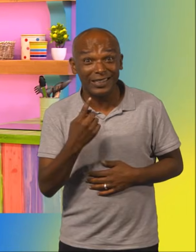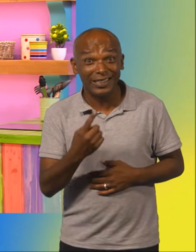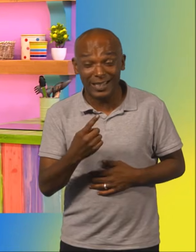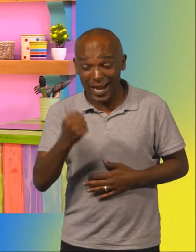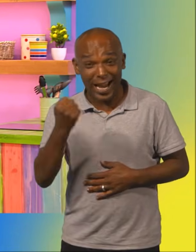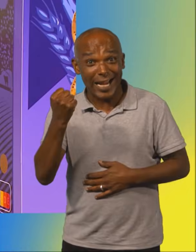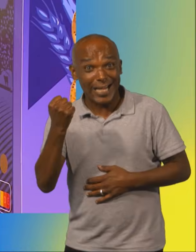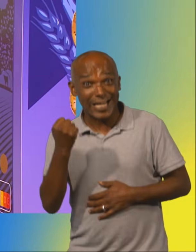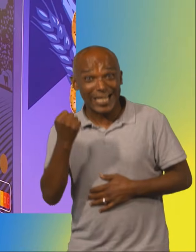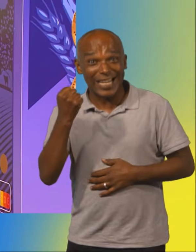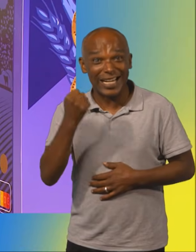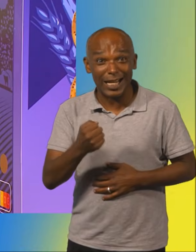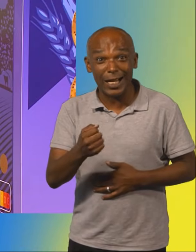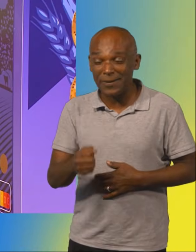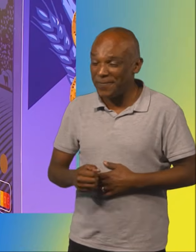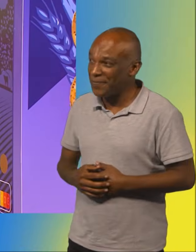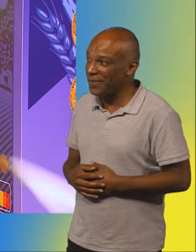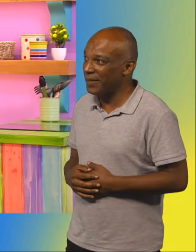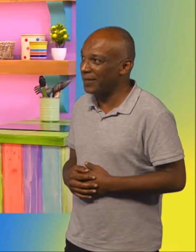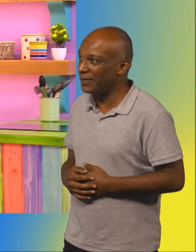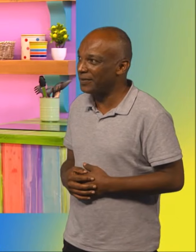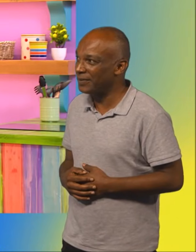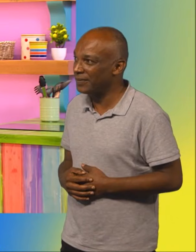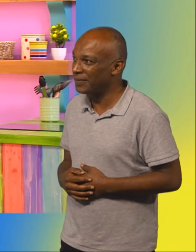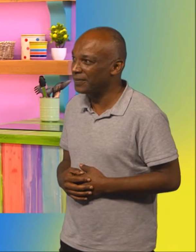Yes! 2.